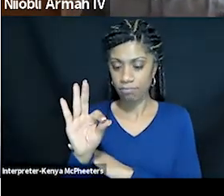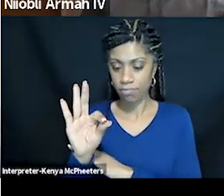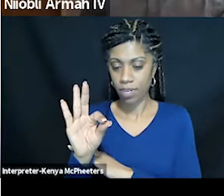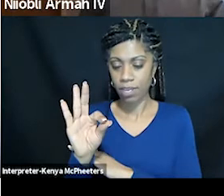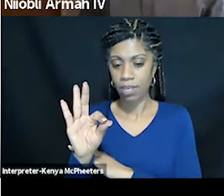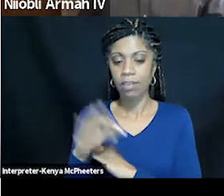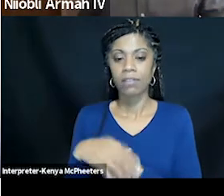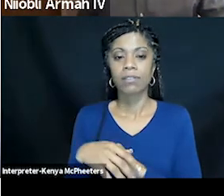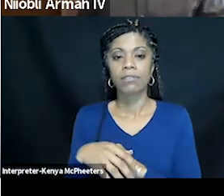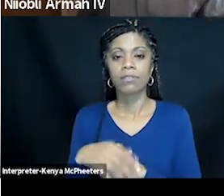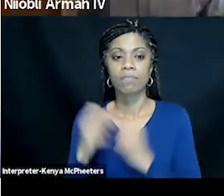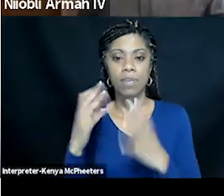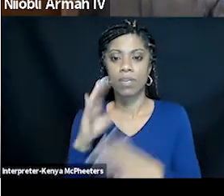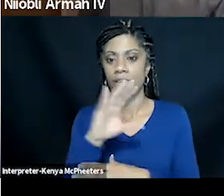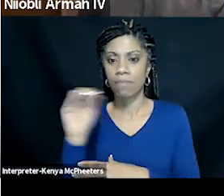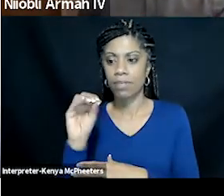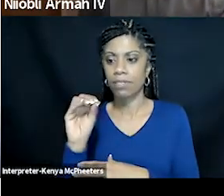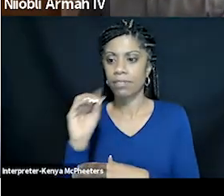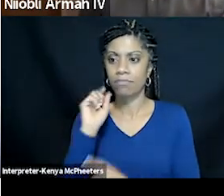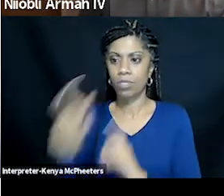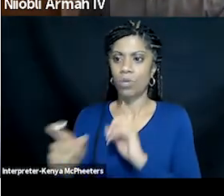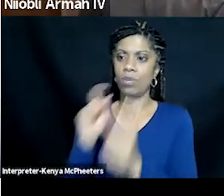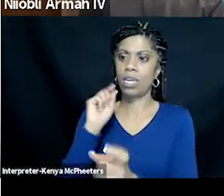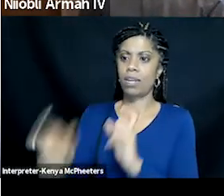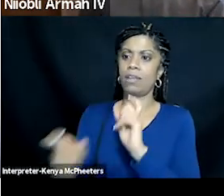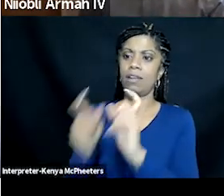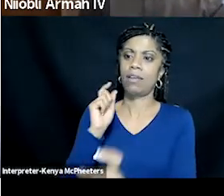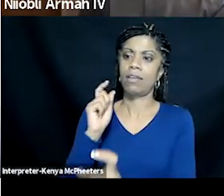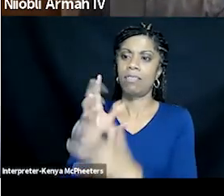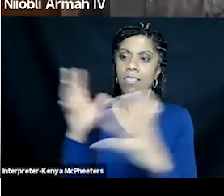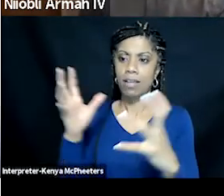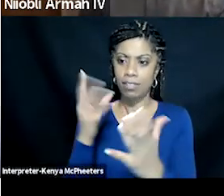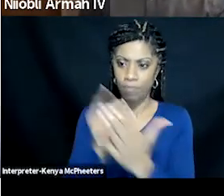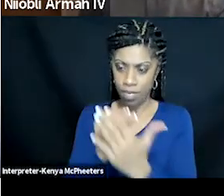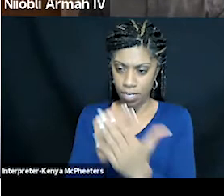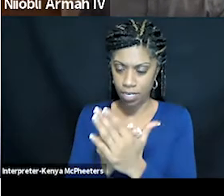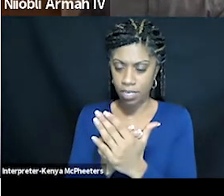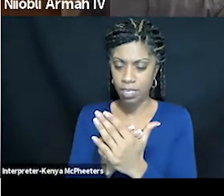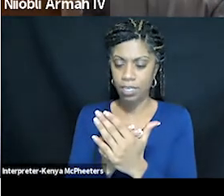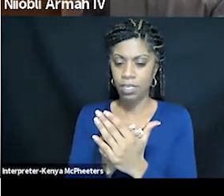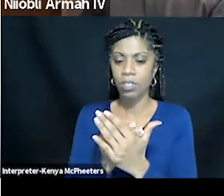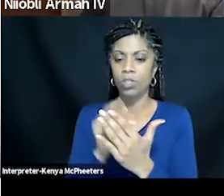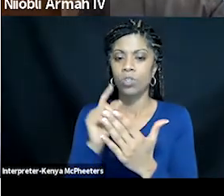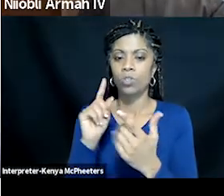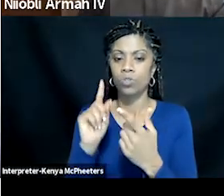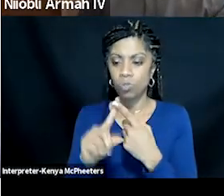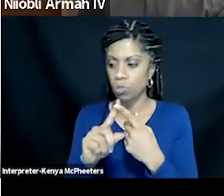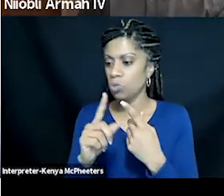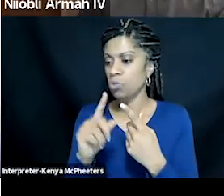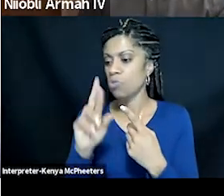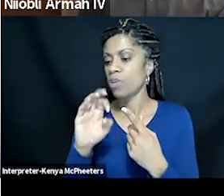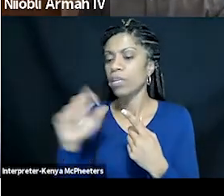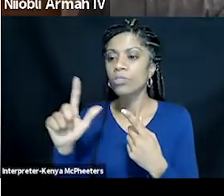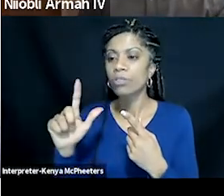equity. Now, we know some of that is for moral reasons, but if we're really, really, really honest and blunt and candid, which I hope we could be with this